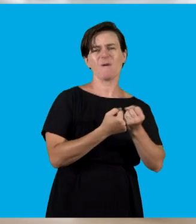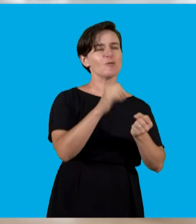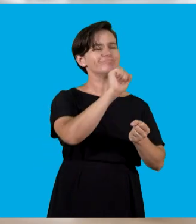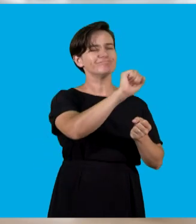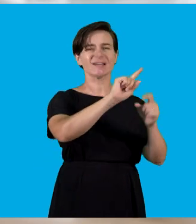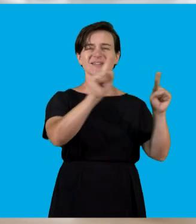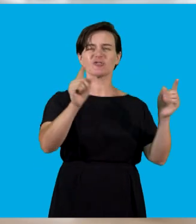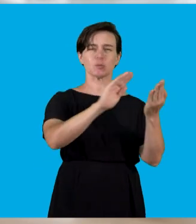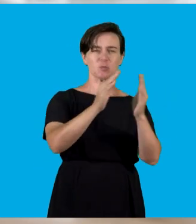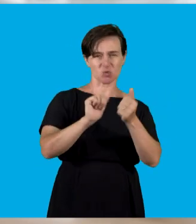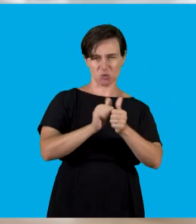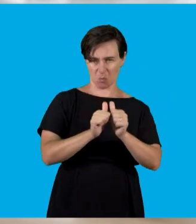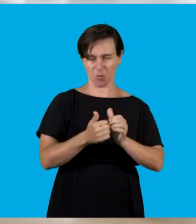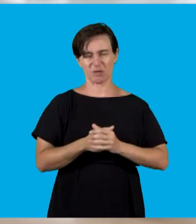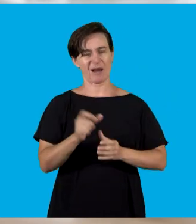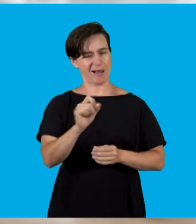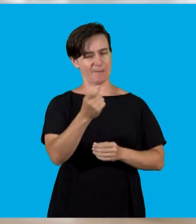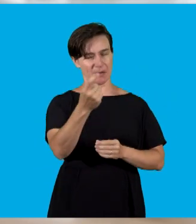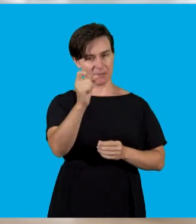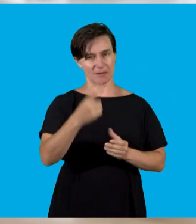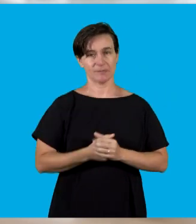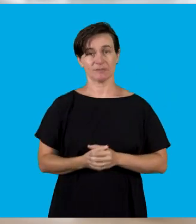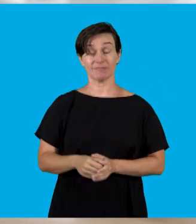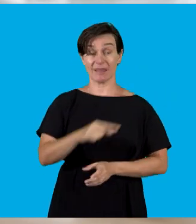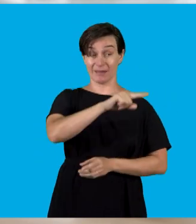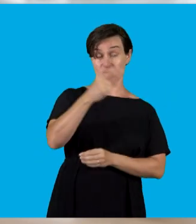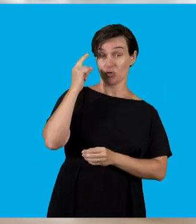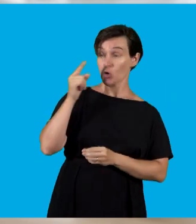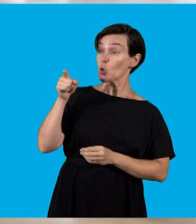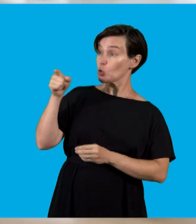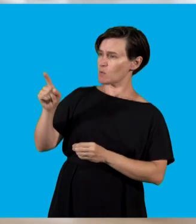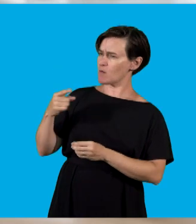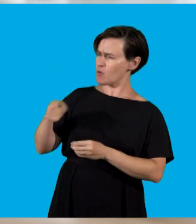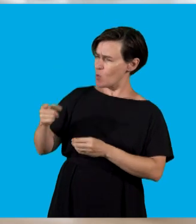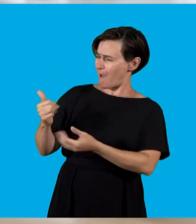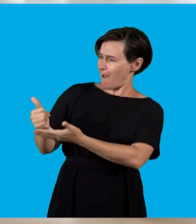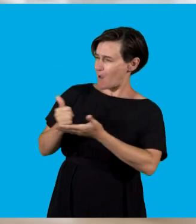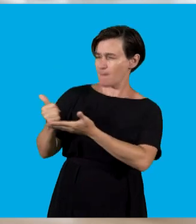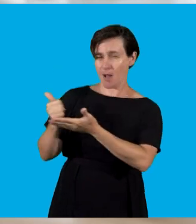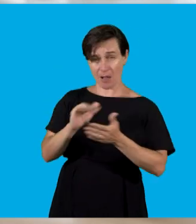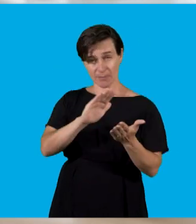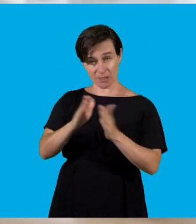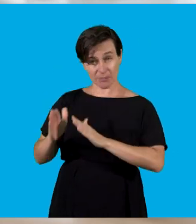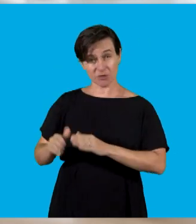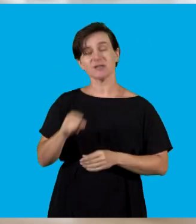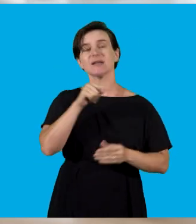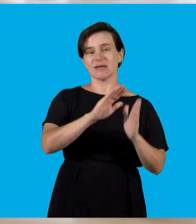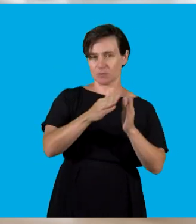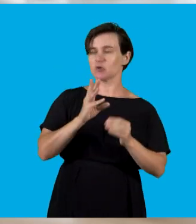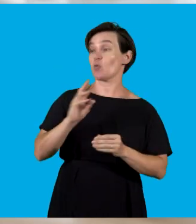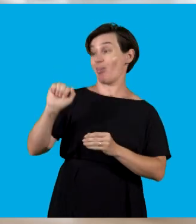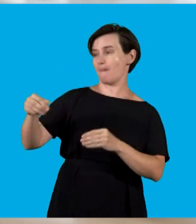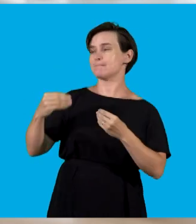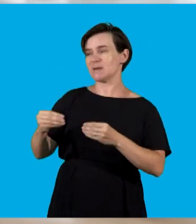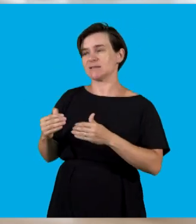to sporting events. Obviously, if they know that there is something that you are doing for the community members, in return, they are going to do